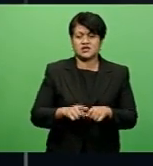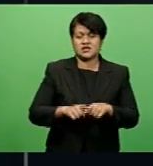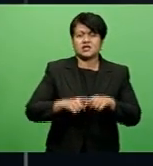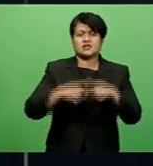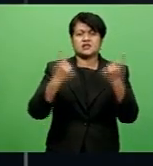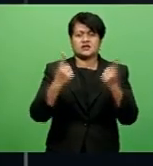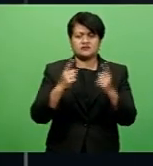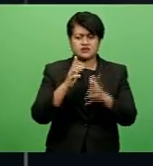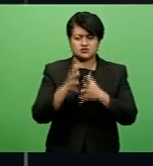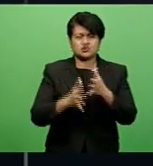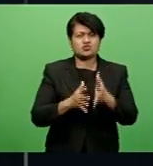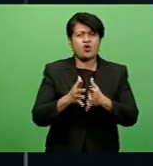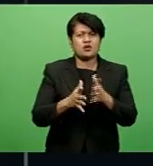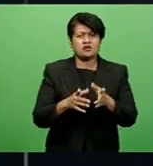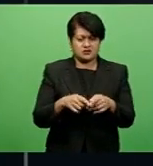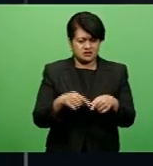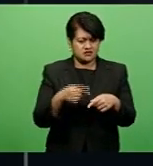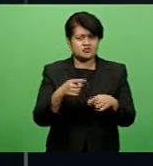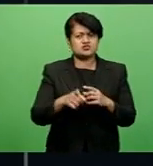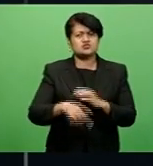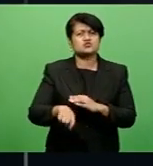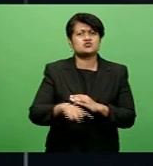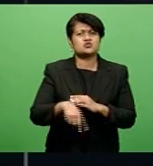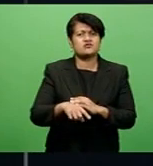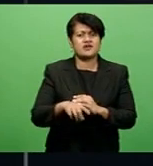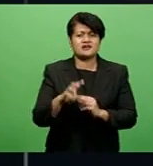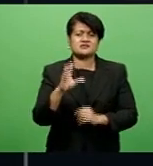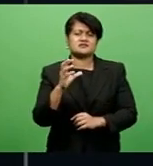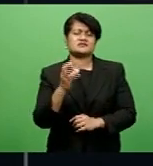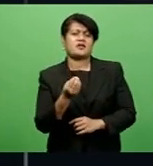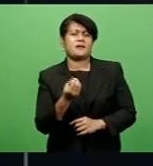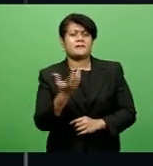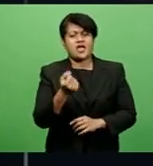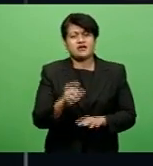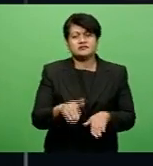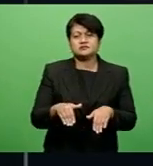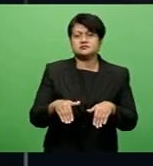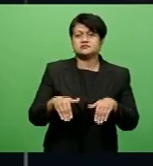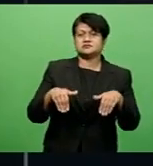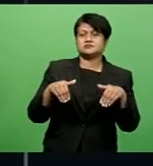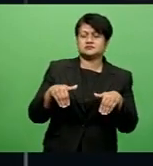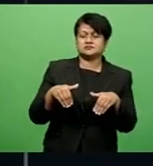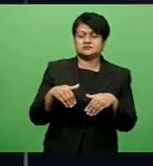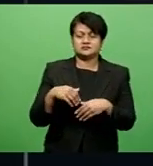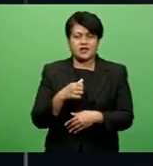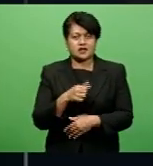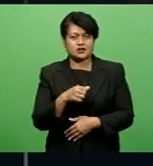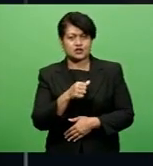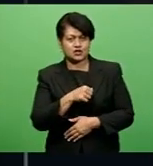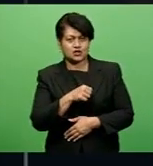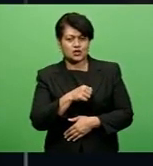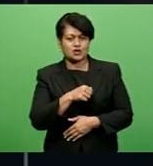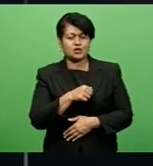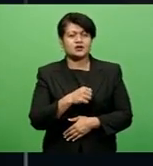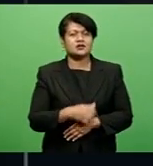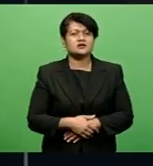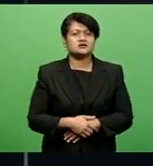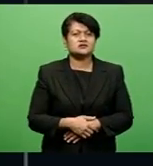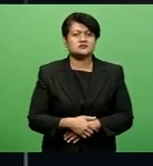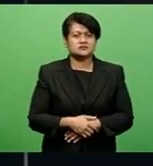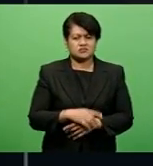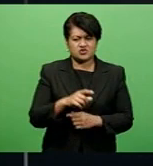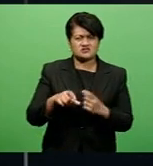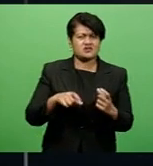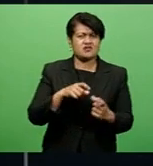in informal settlements around Suva, as some seem to have a relaxed attitude about the impending cyclone. Many of these sites are prone